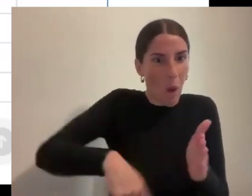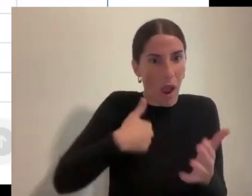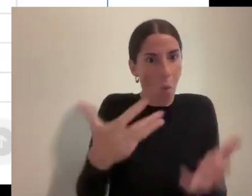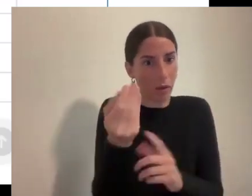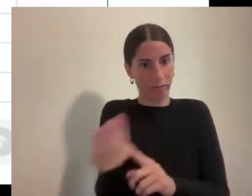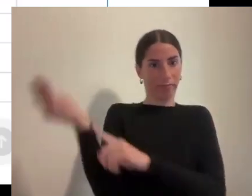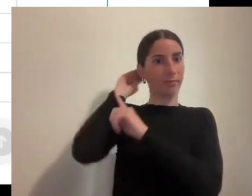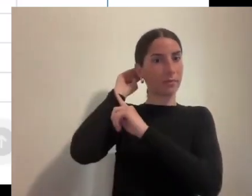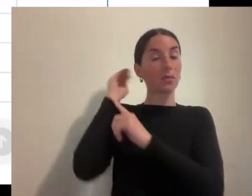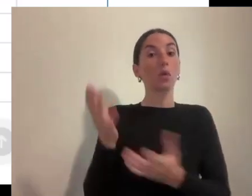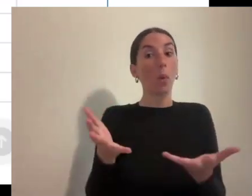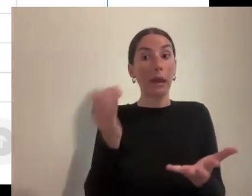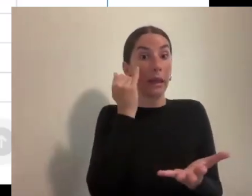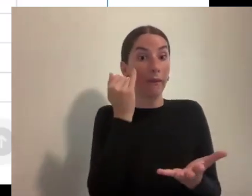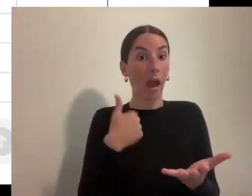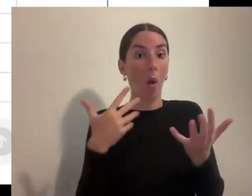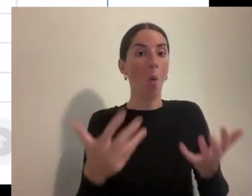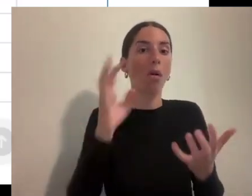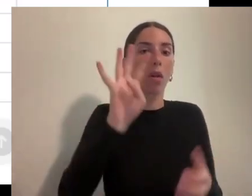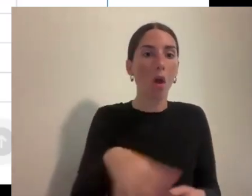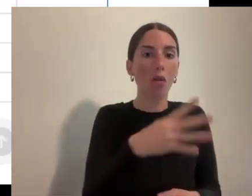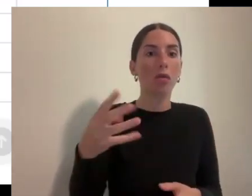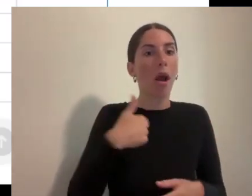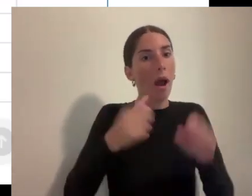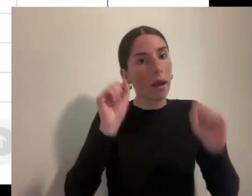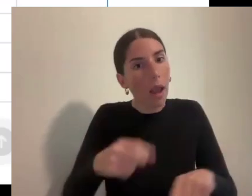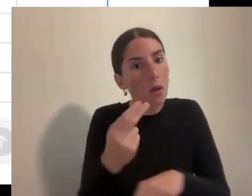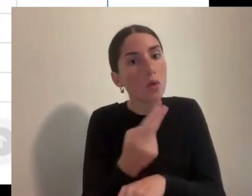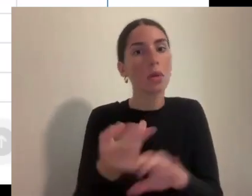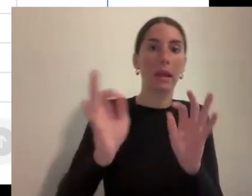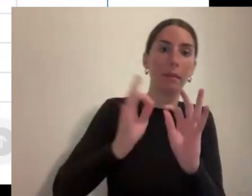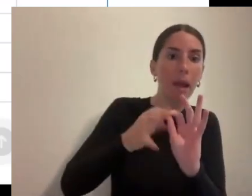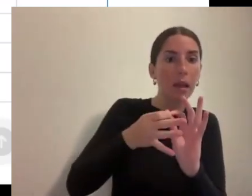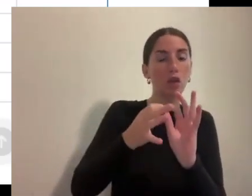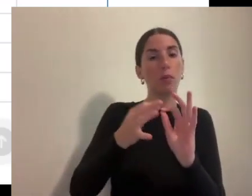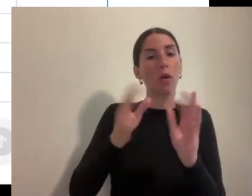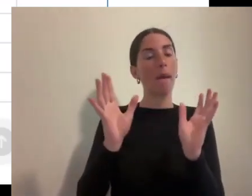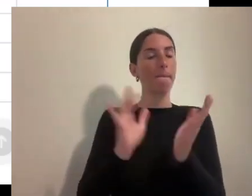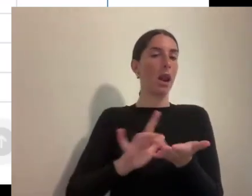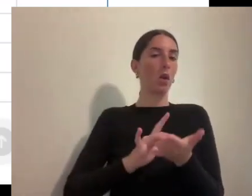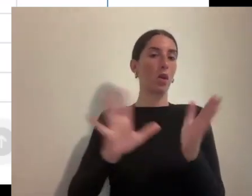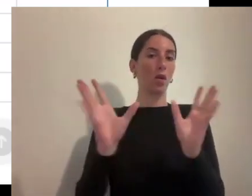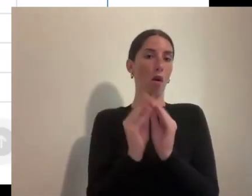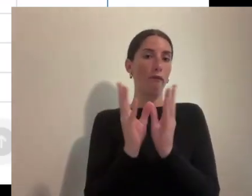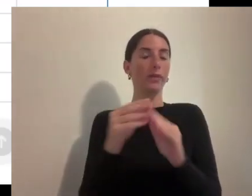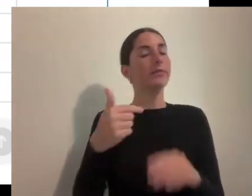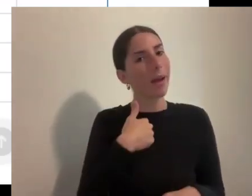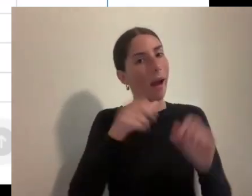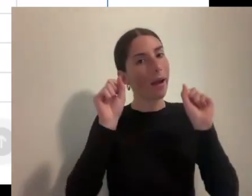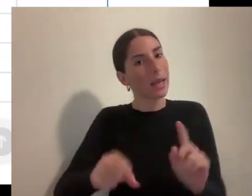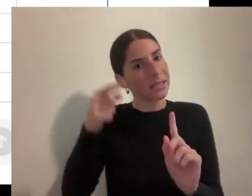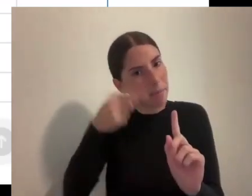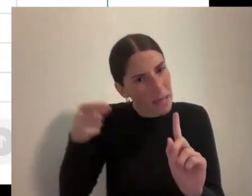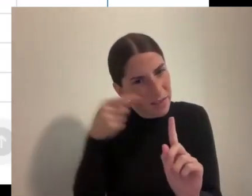wanted a glossary that I could use, for example, to interpret a medical conference, then I would specify that I need this to